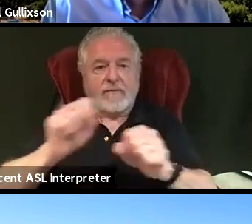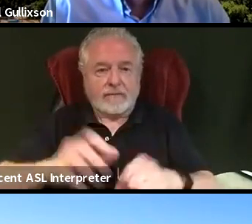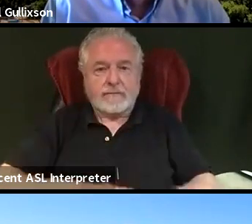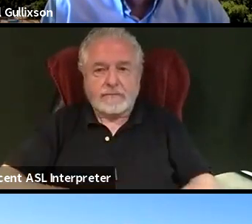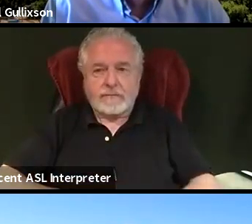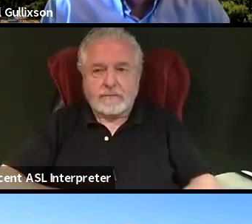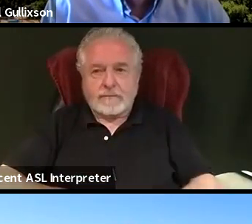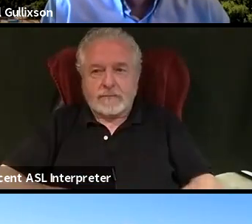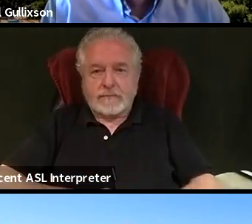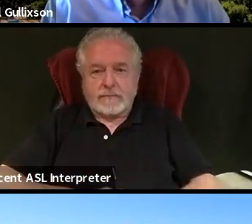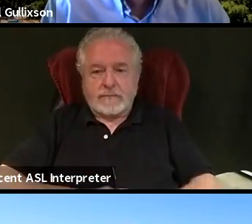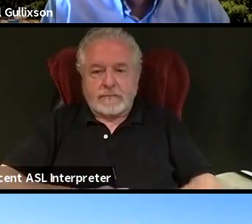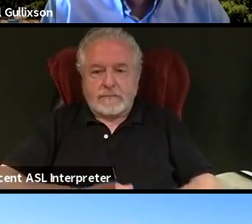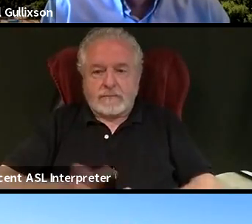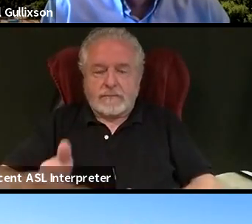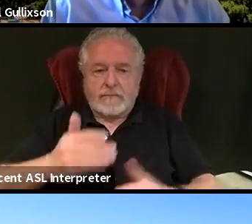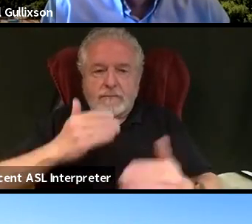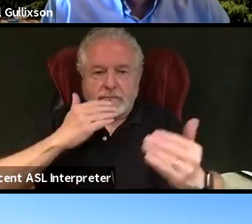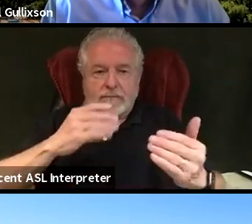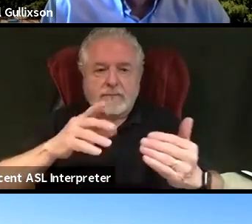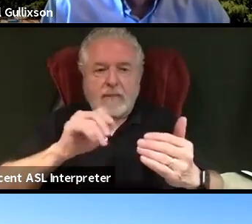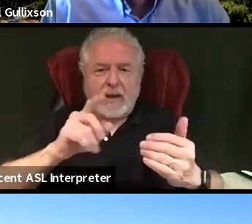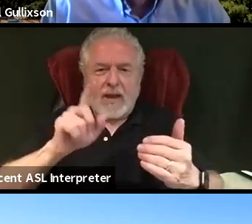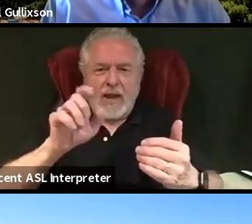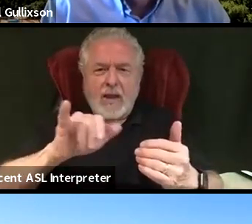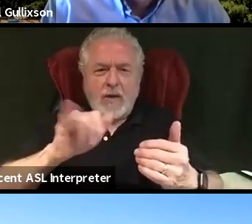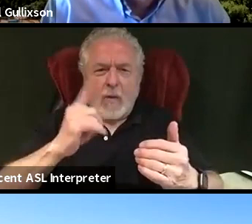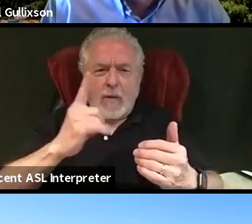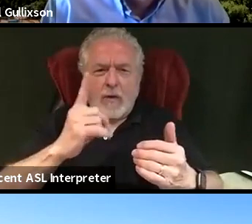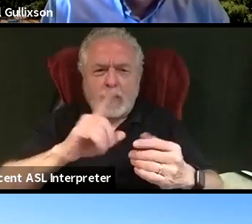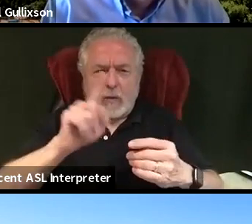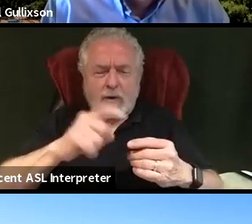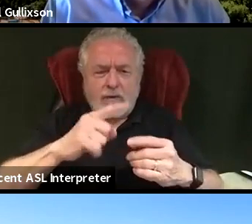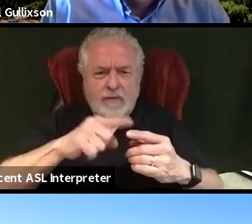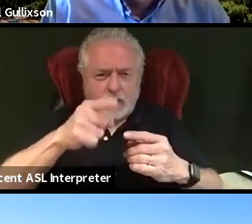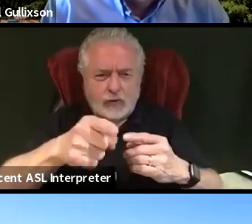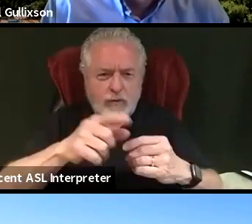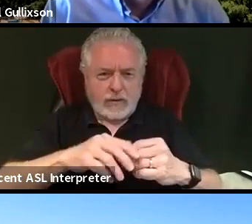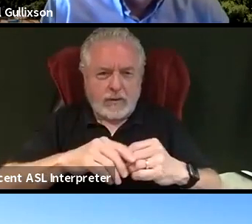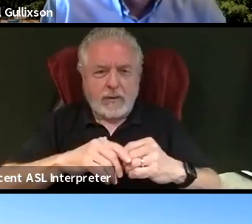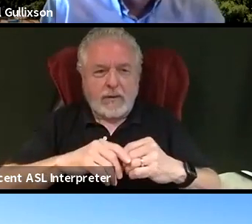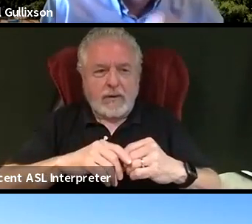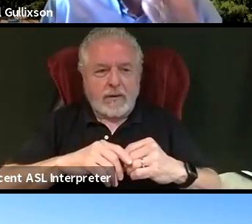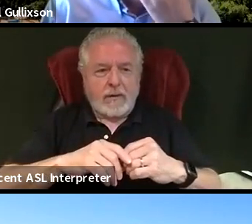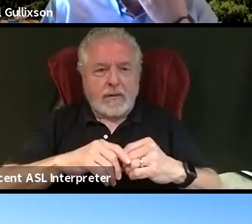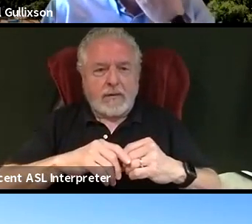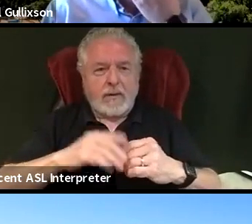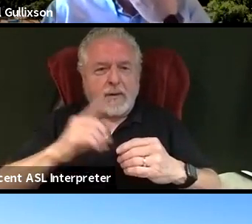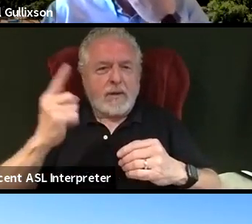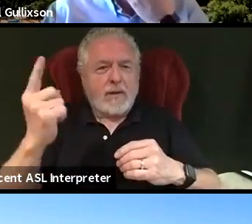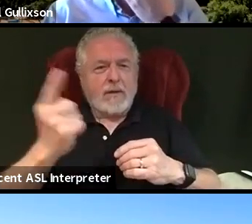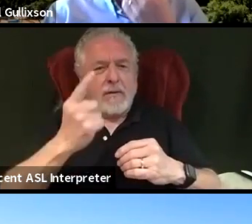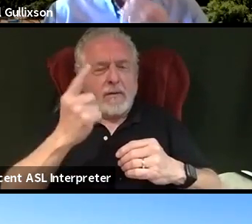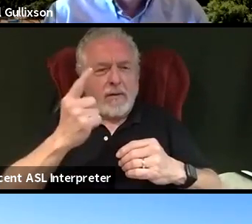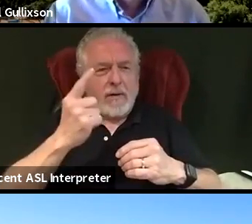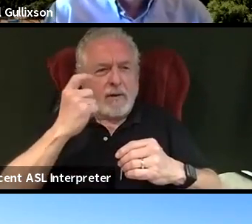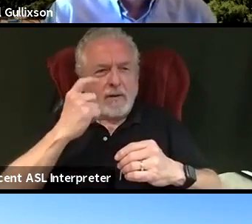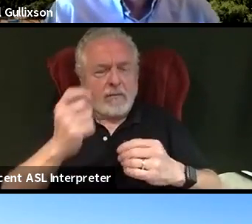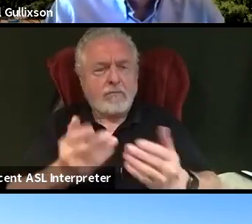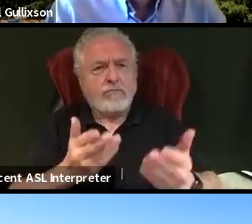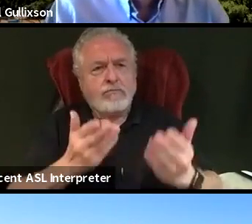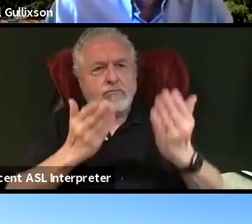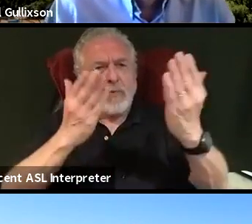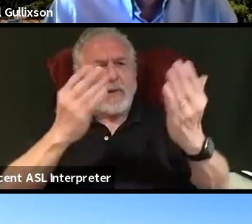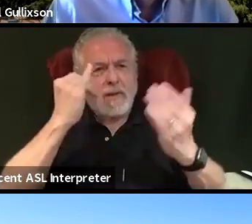Thanks, David. And if I could, one more question for you. Somebody just brought up